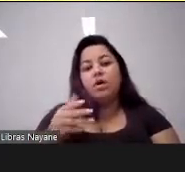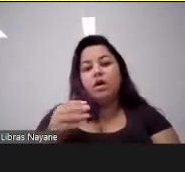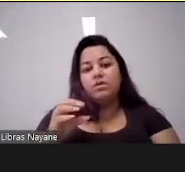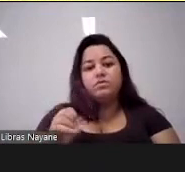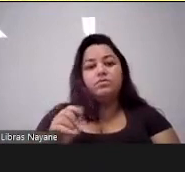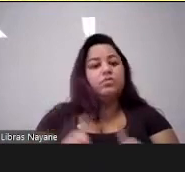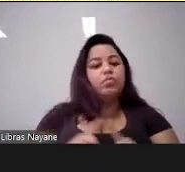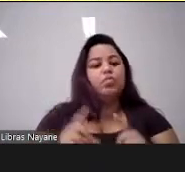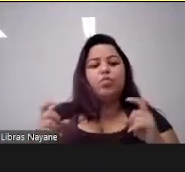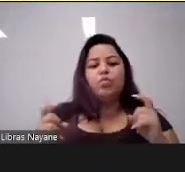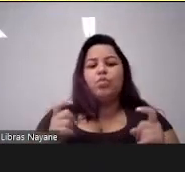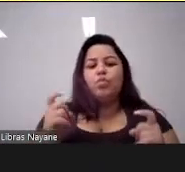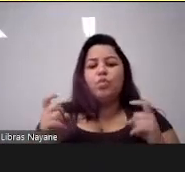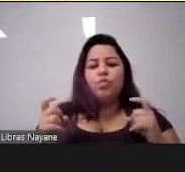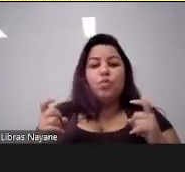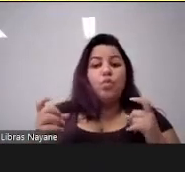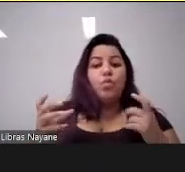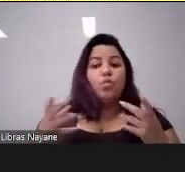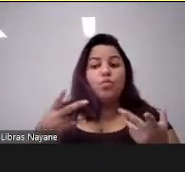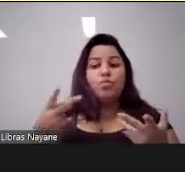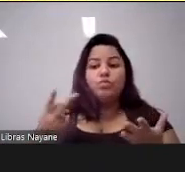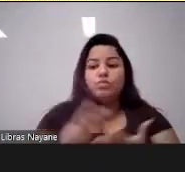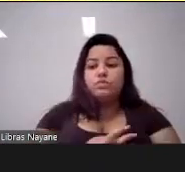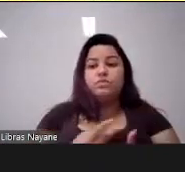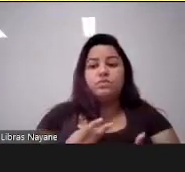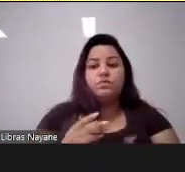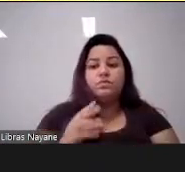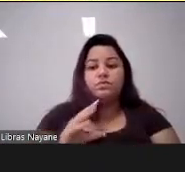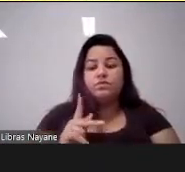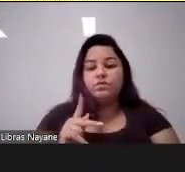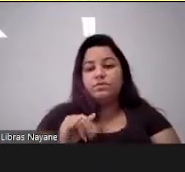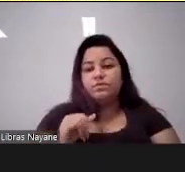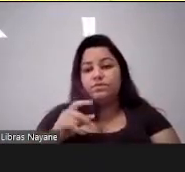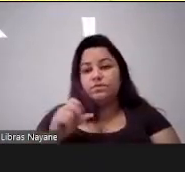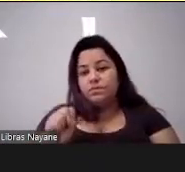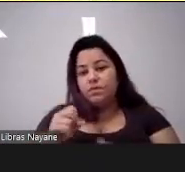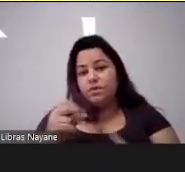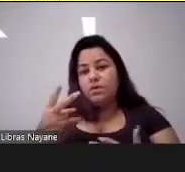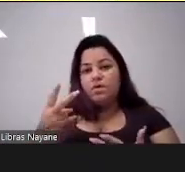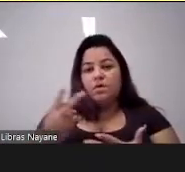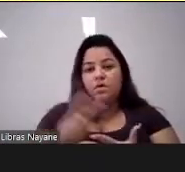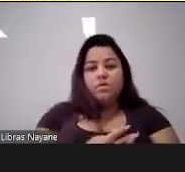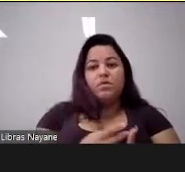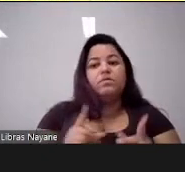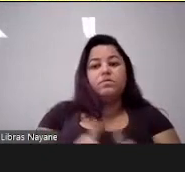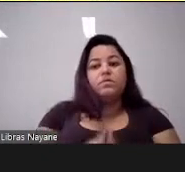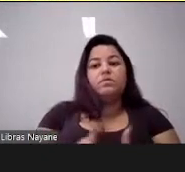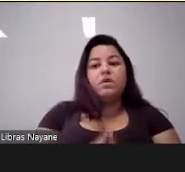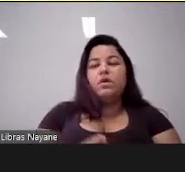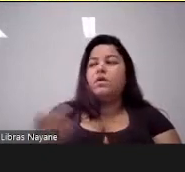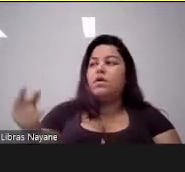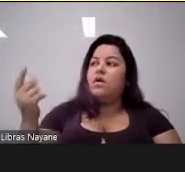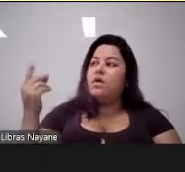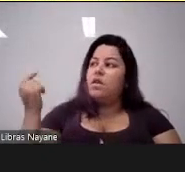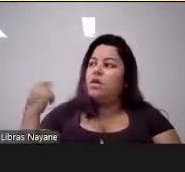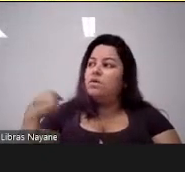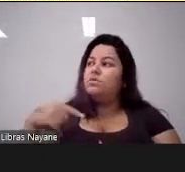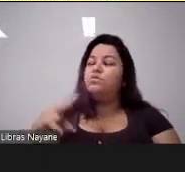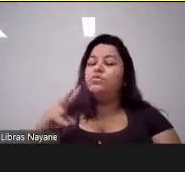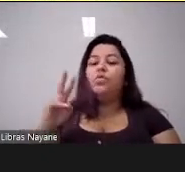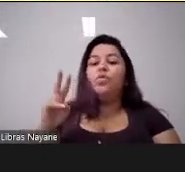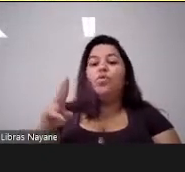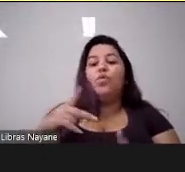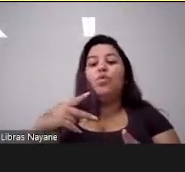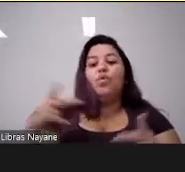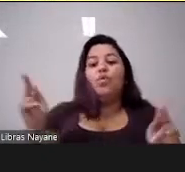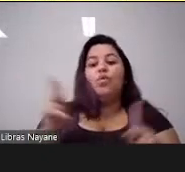unprecedented reallocation of the production, the industrial world. And it